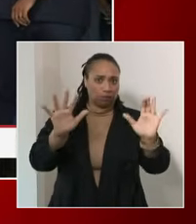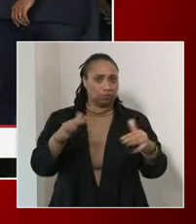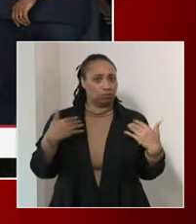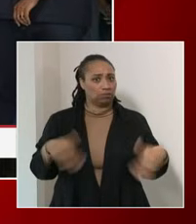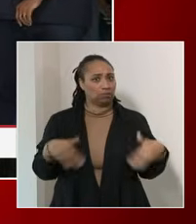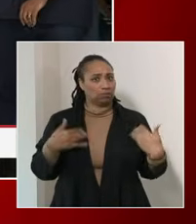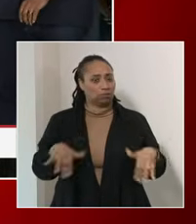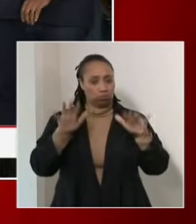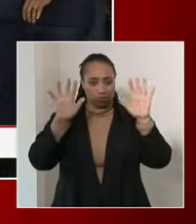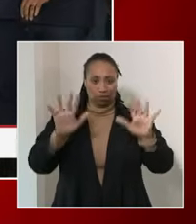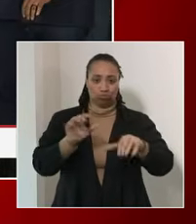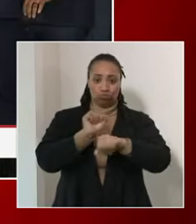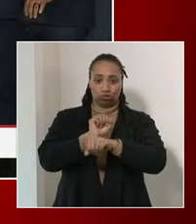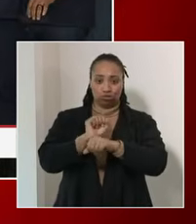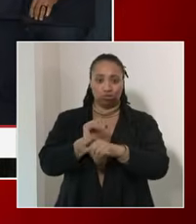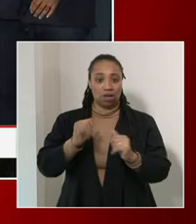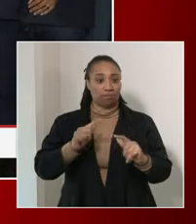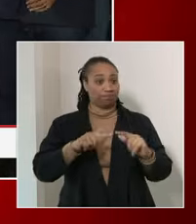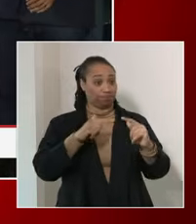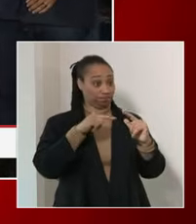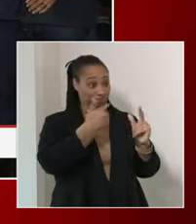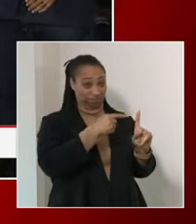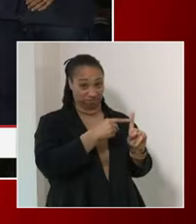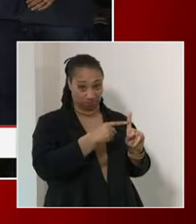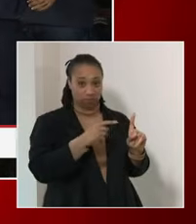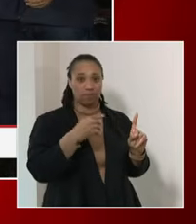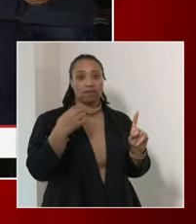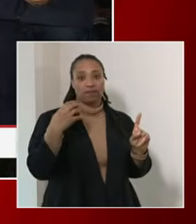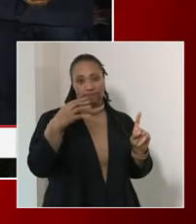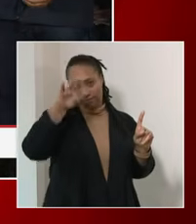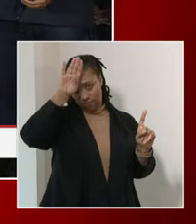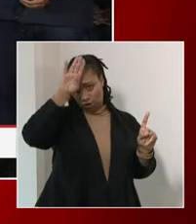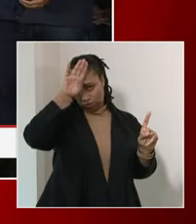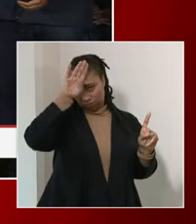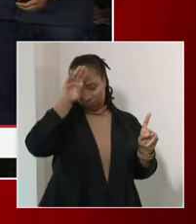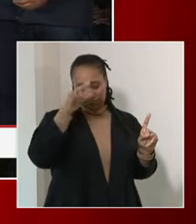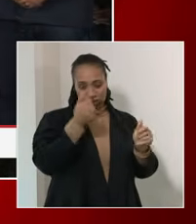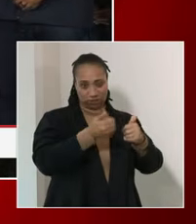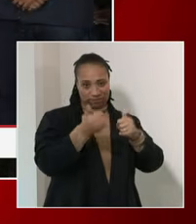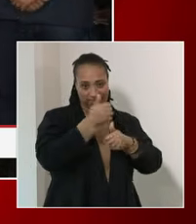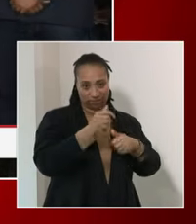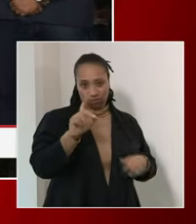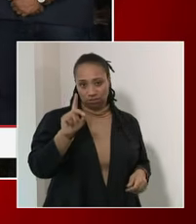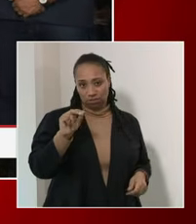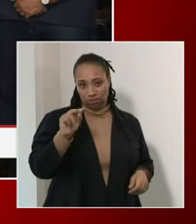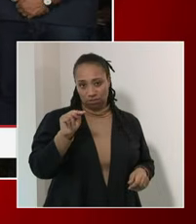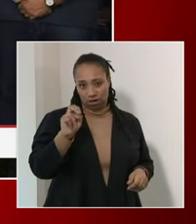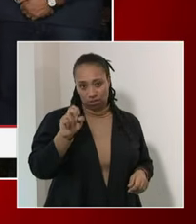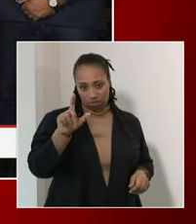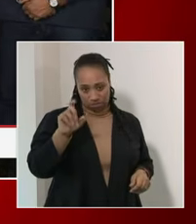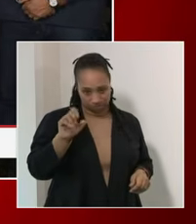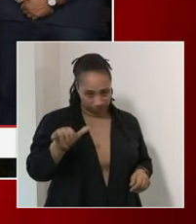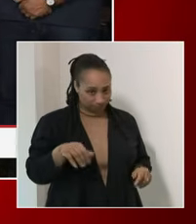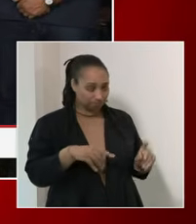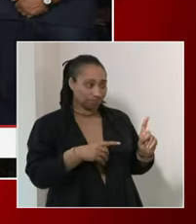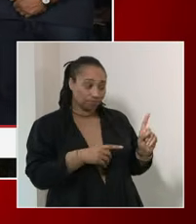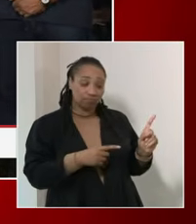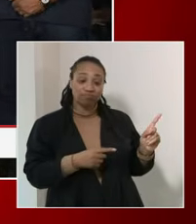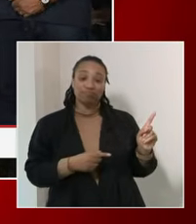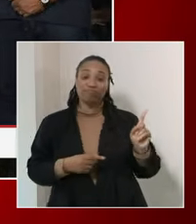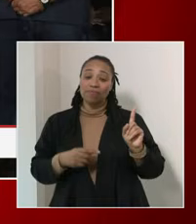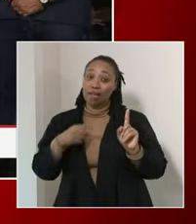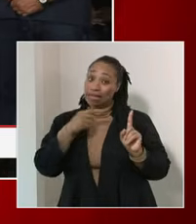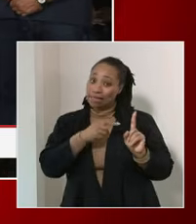our fire chief to talk about, you know, what can be very unfortunate. In every snow event,